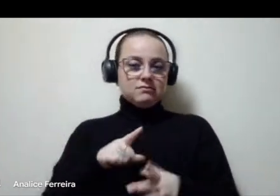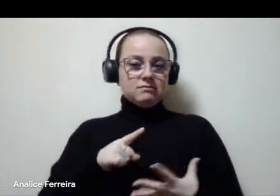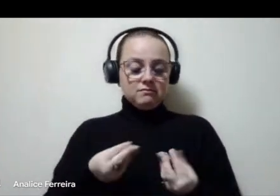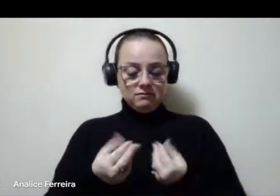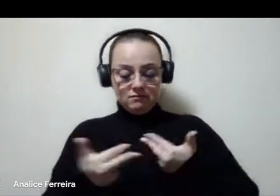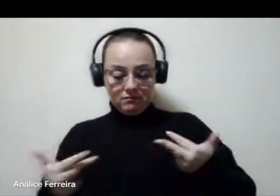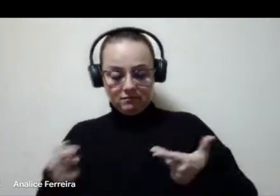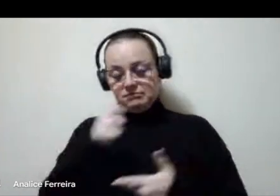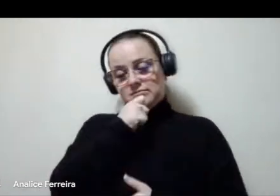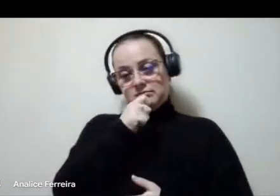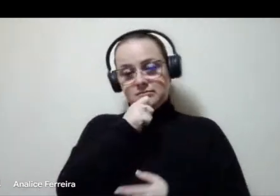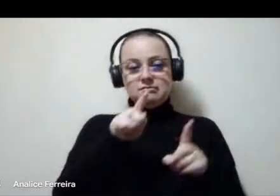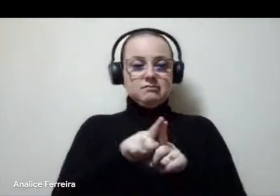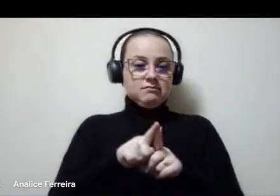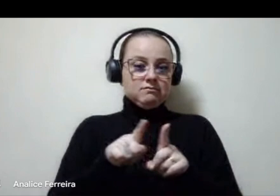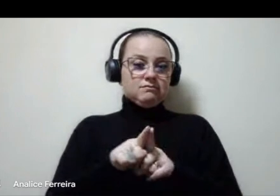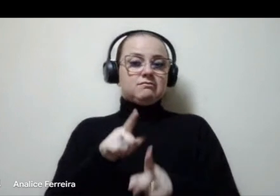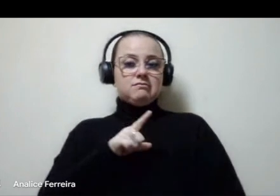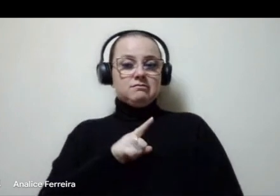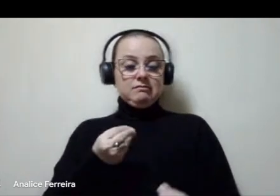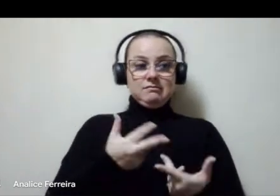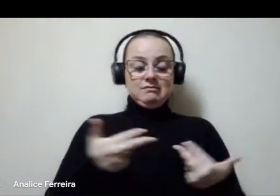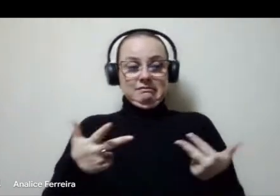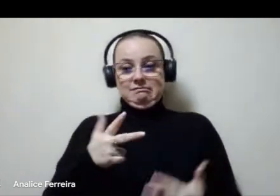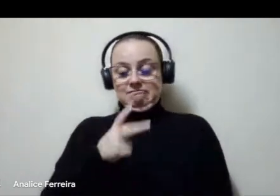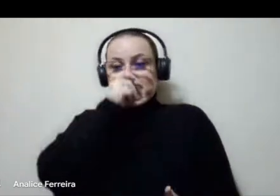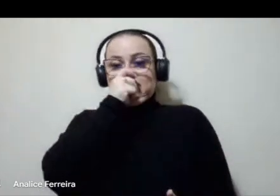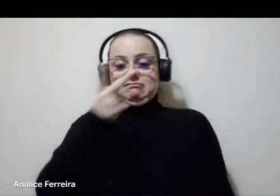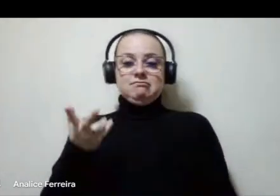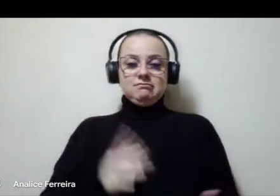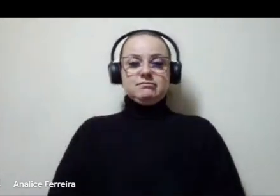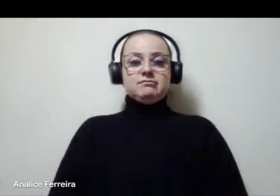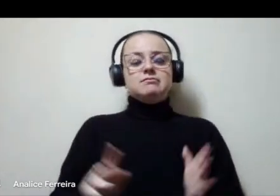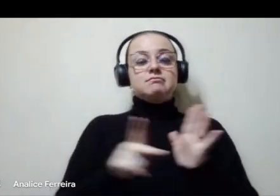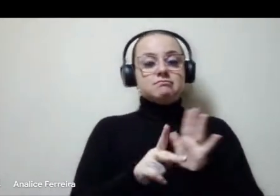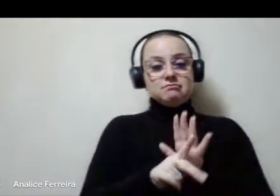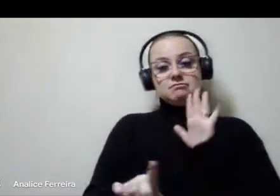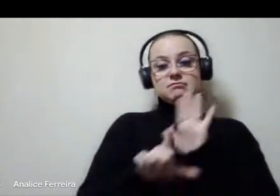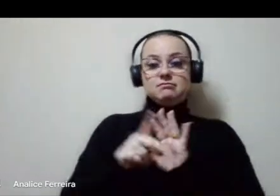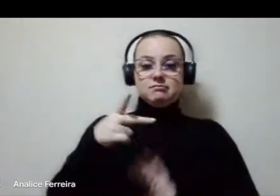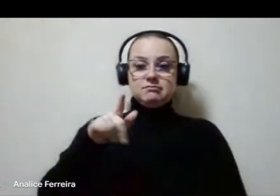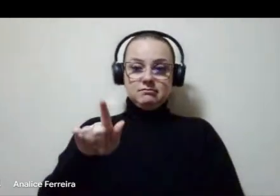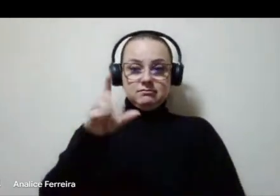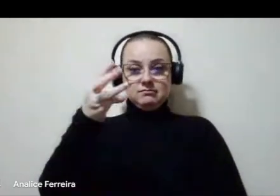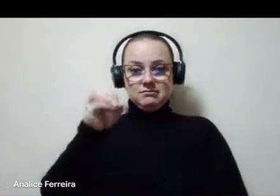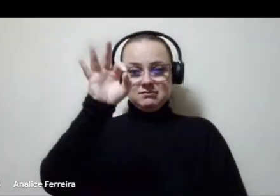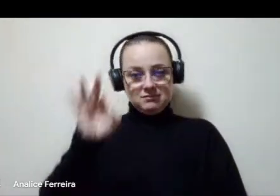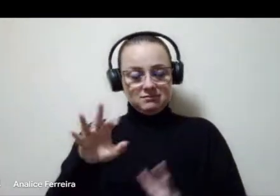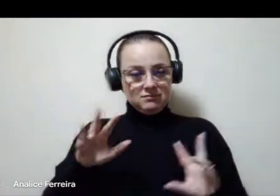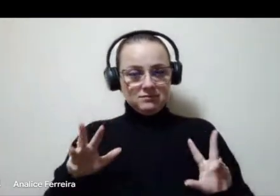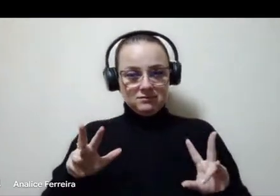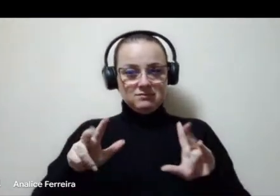there are many demands that are reprimed. The Lei of Paulo Gustavo, with 30% to distribute all the